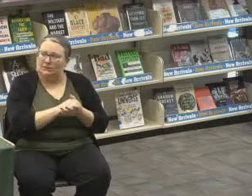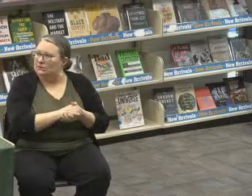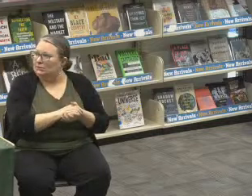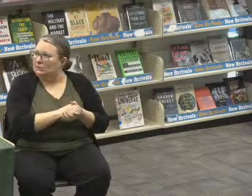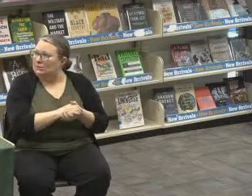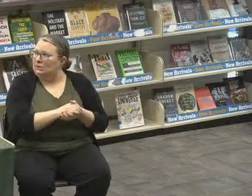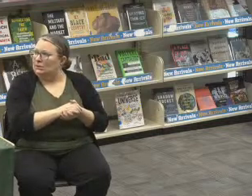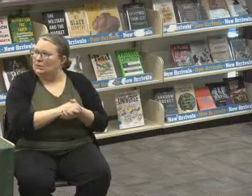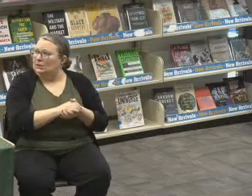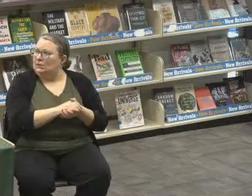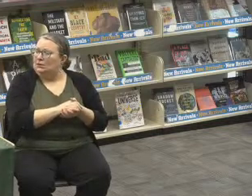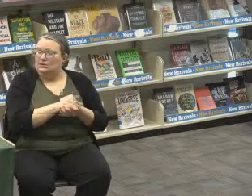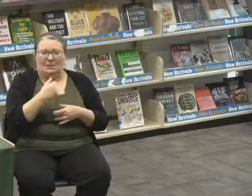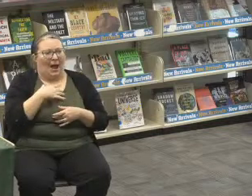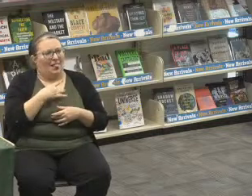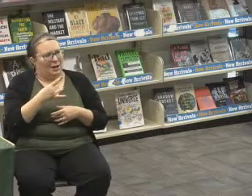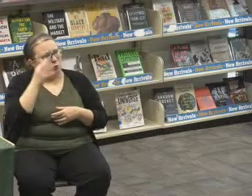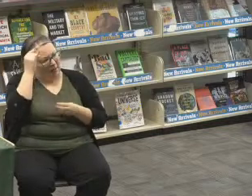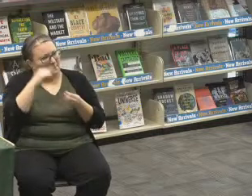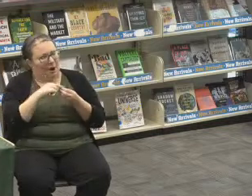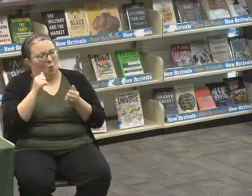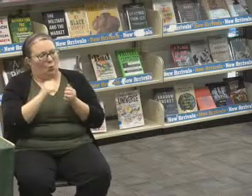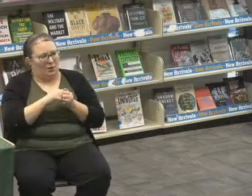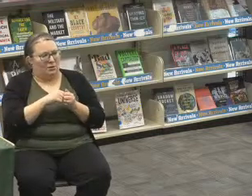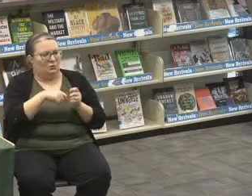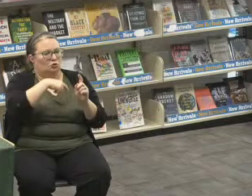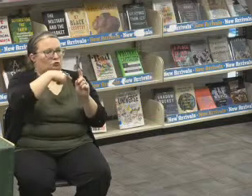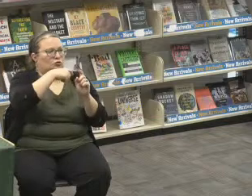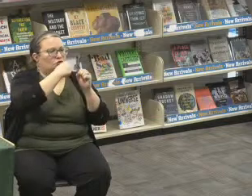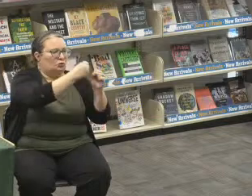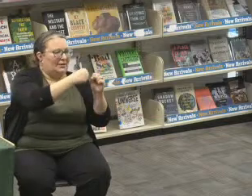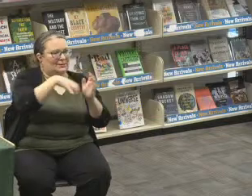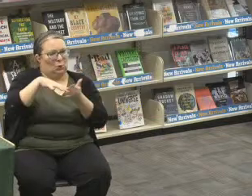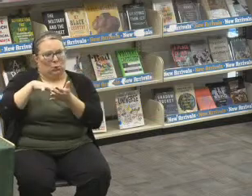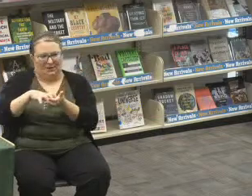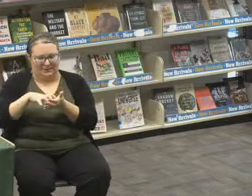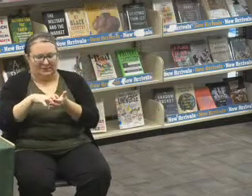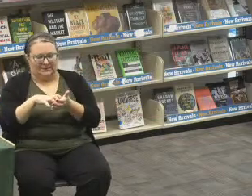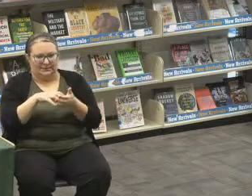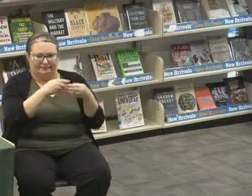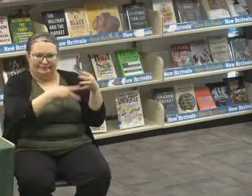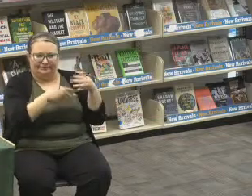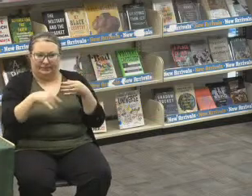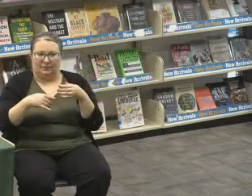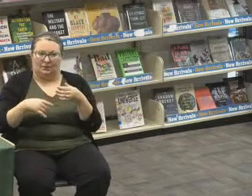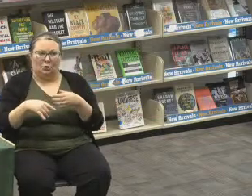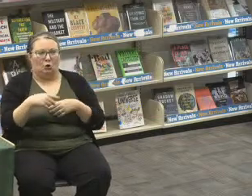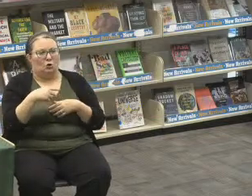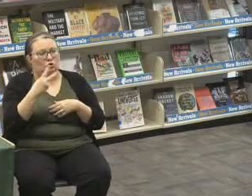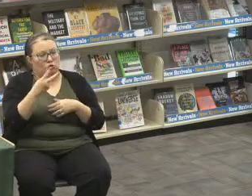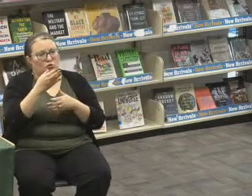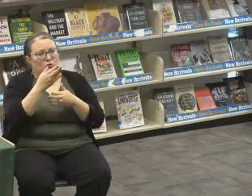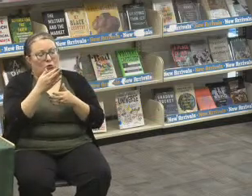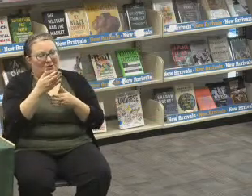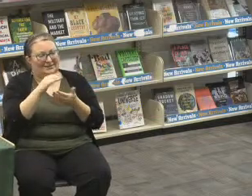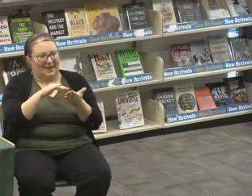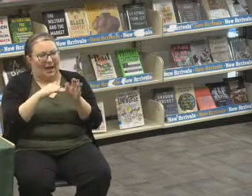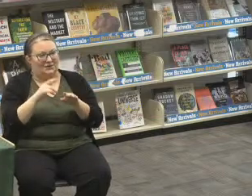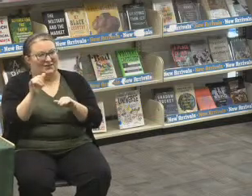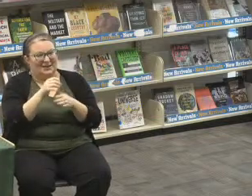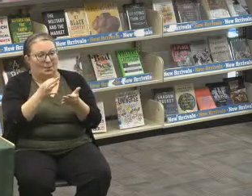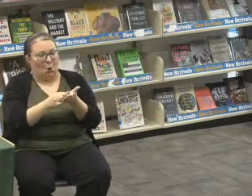One thing that I like thinking about in terms of profiles of strengths and weaknesses is that these are two sides of the same coin. I love